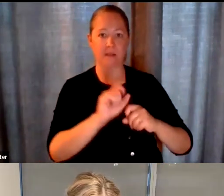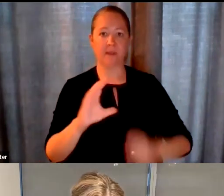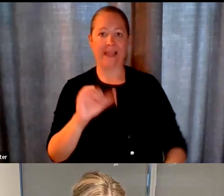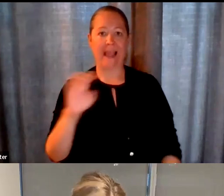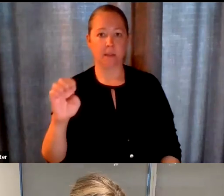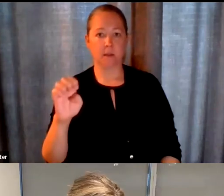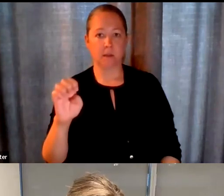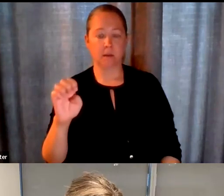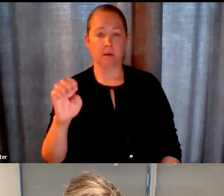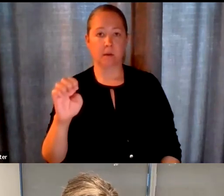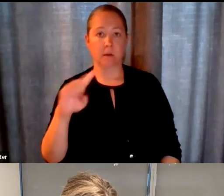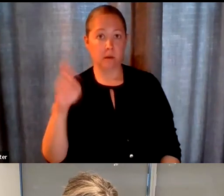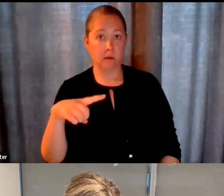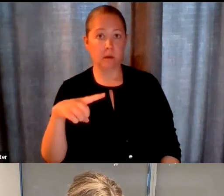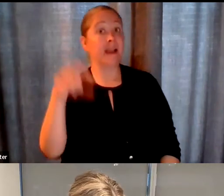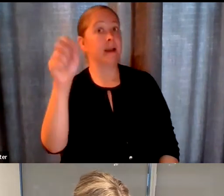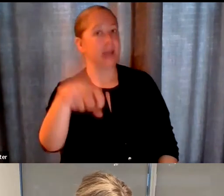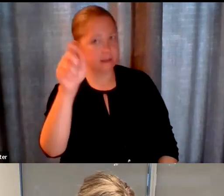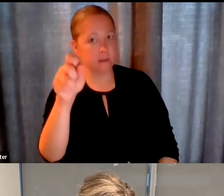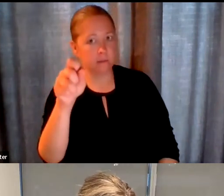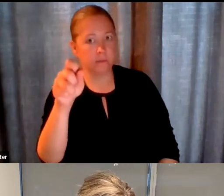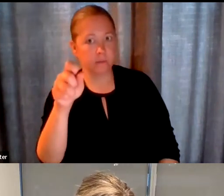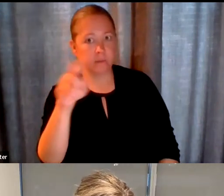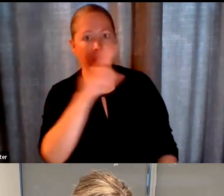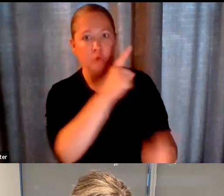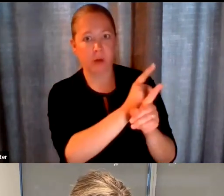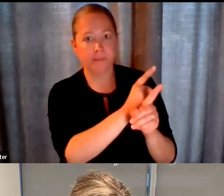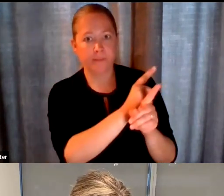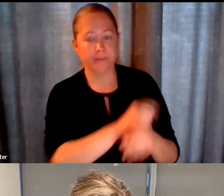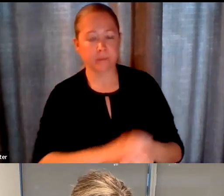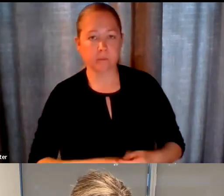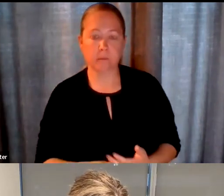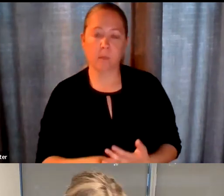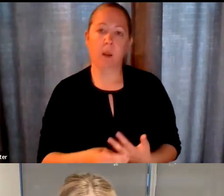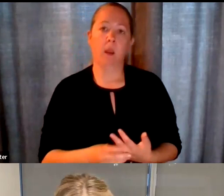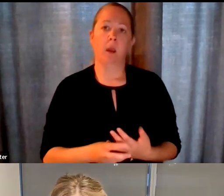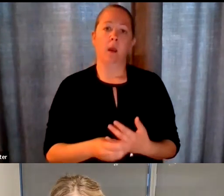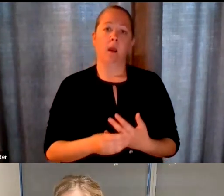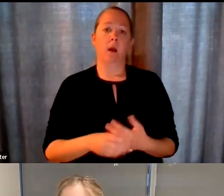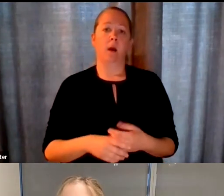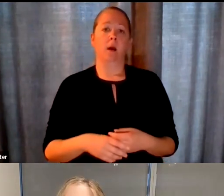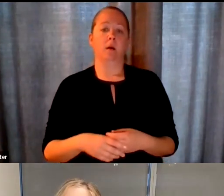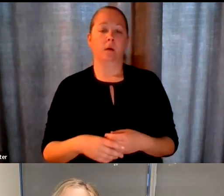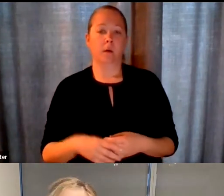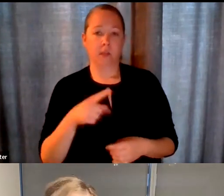correct. Yes, absolutely. Yeah. I don't have Sotomayor's quote right in front of me, but she calls it out